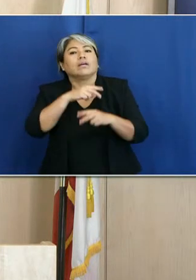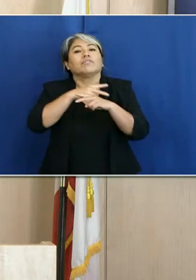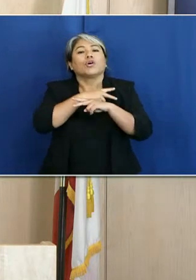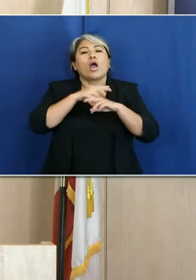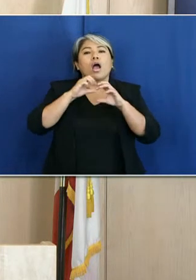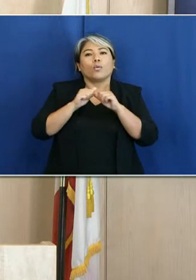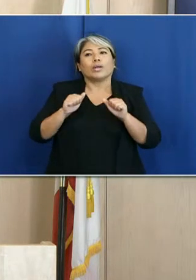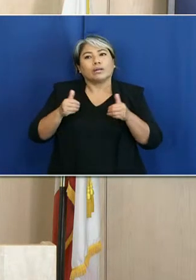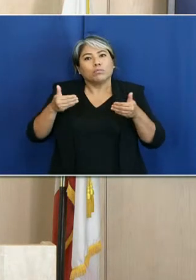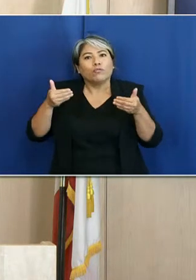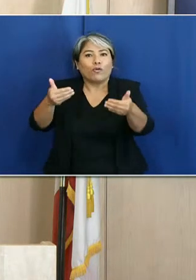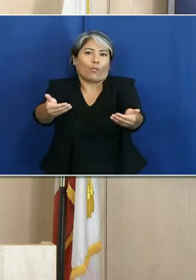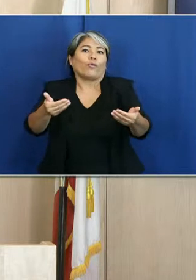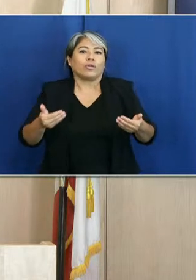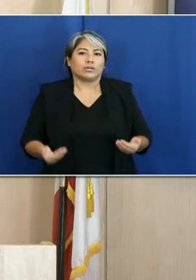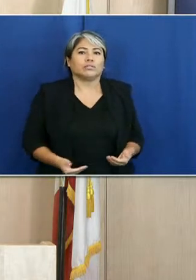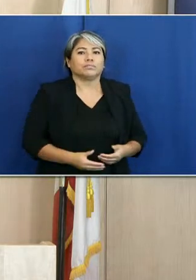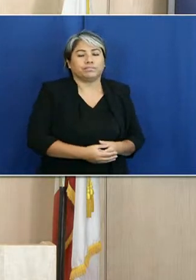forward in that spirit.